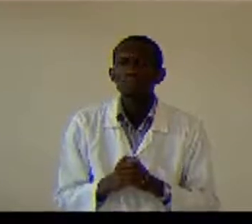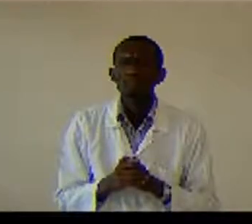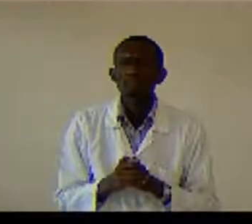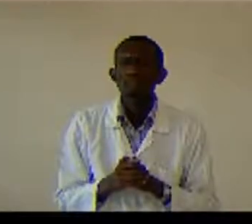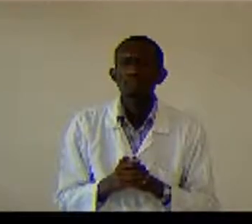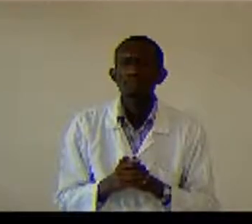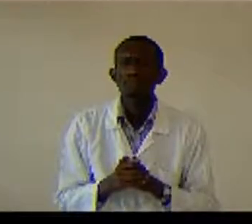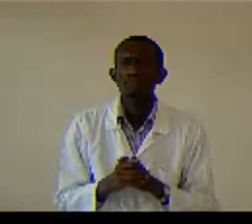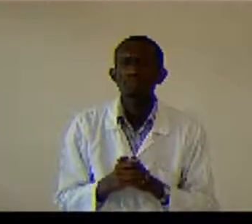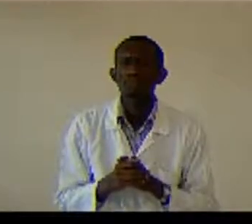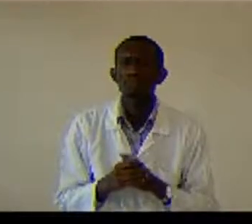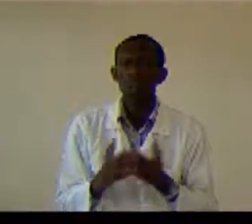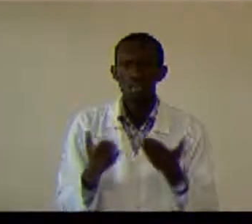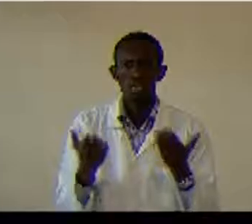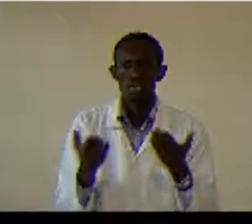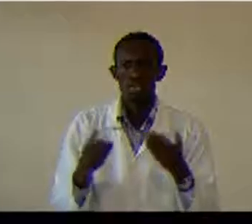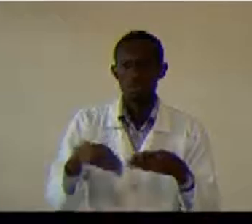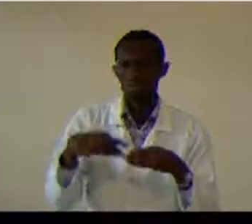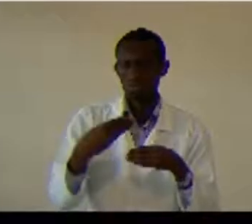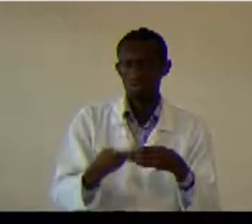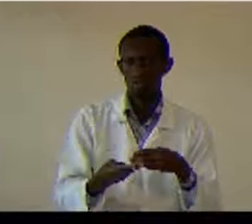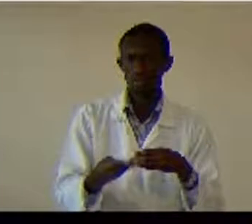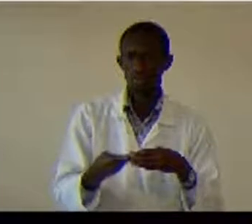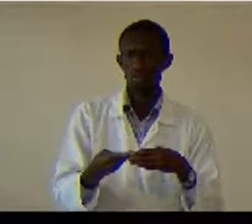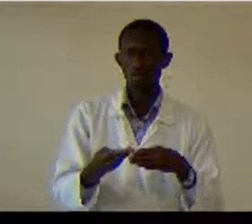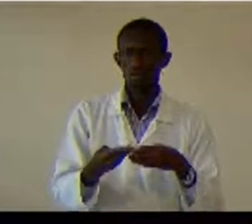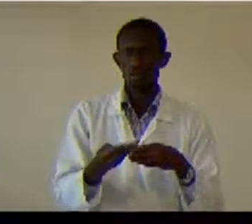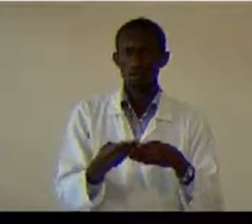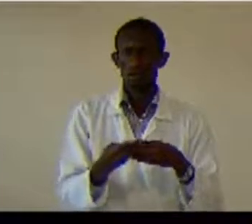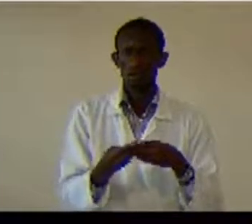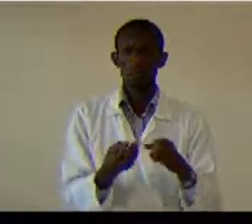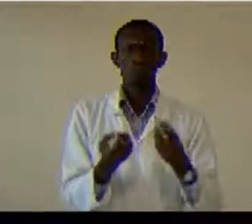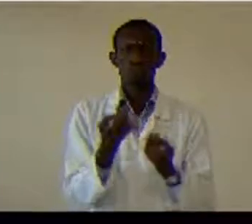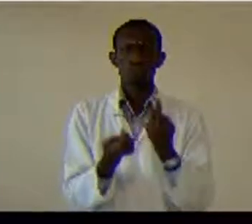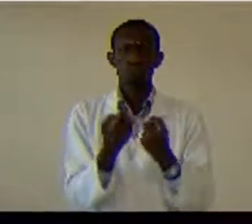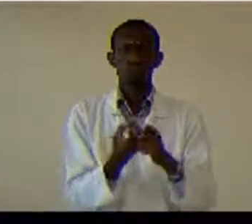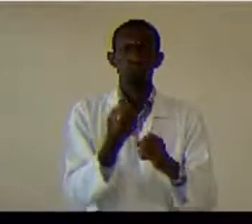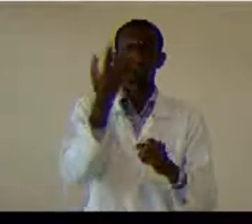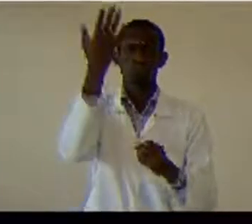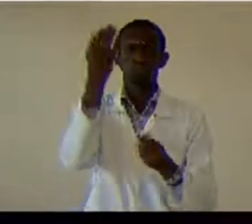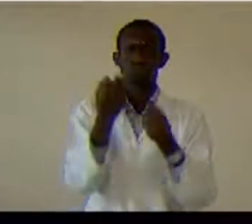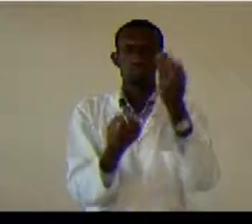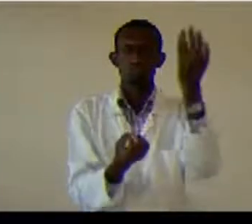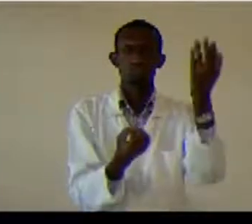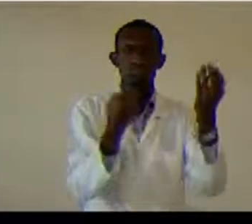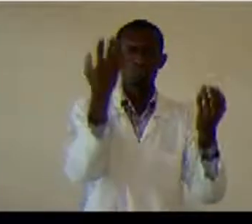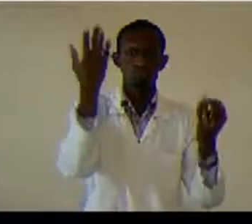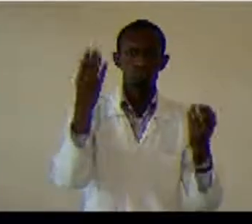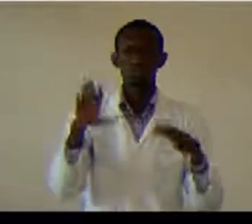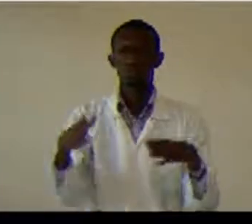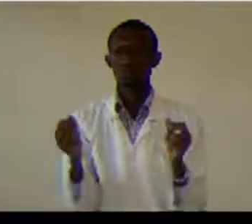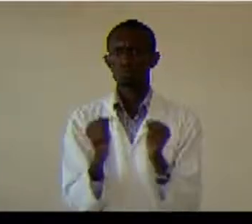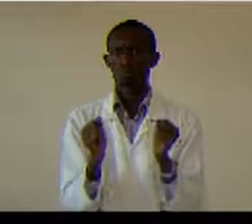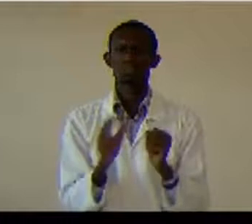deposition, where do we put sublimation, evaporation, and condensation? That was quite very easy. We don't want to spend a lot of time on